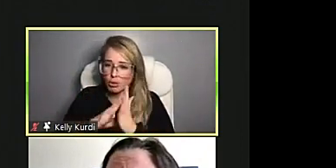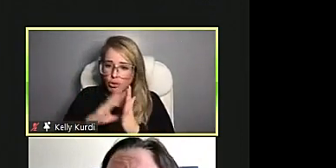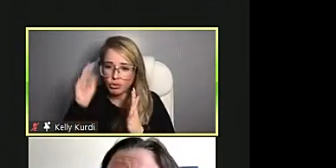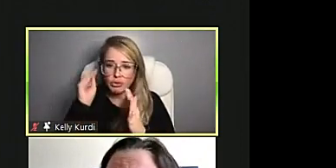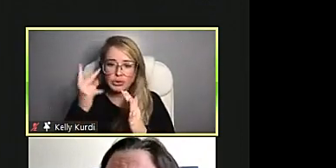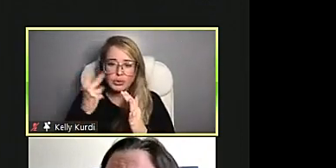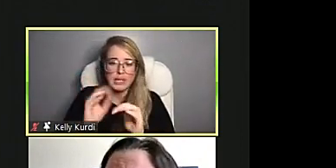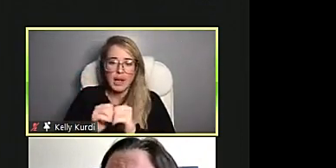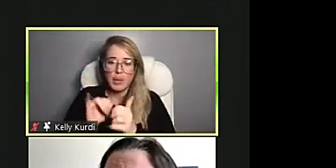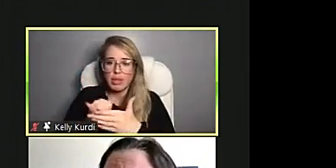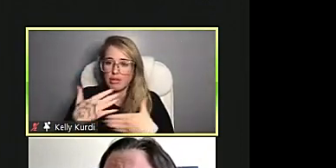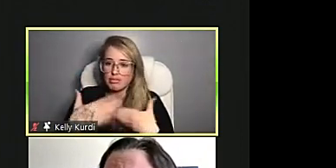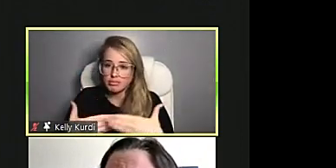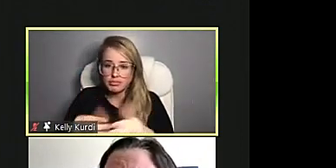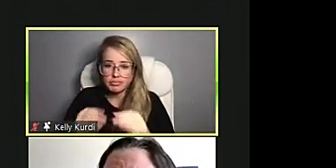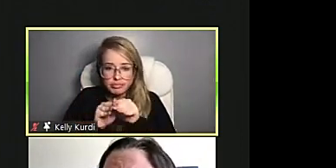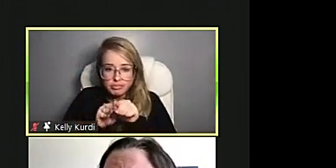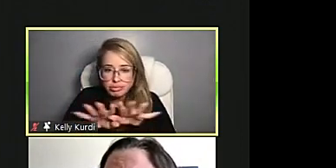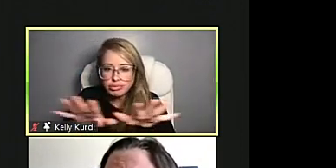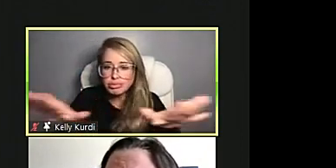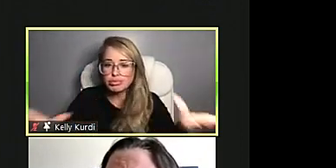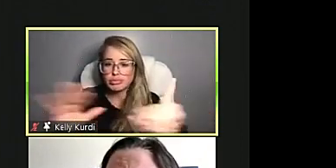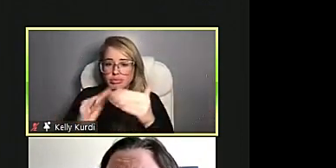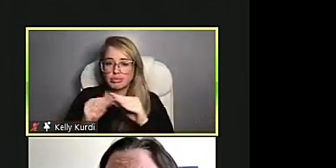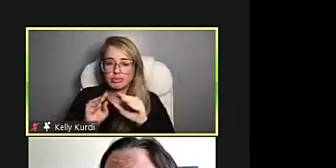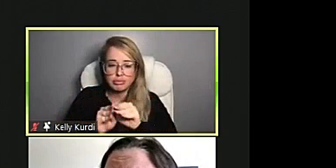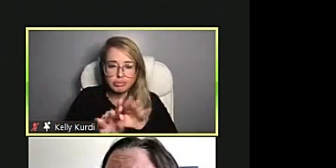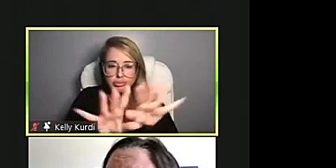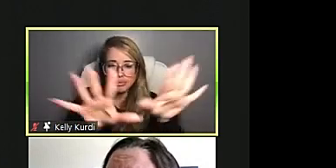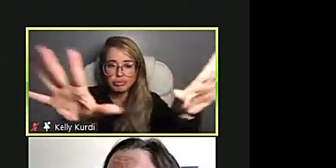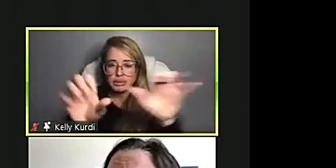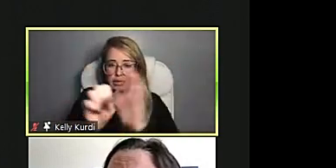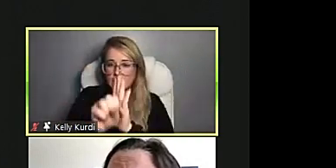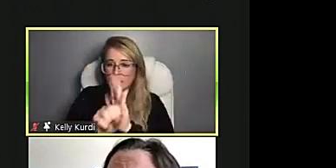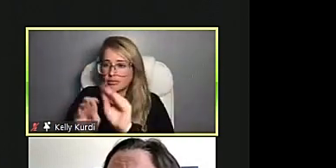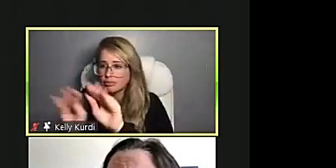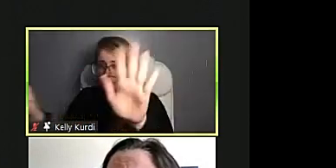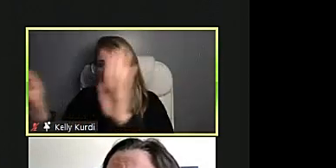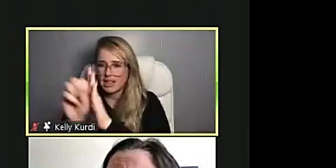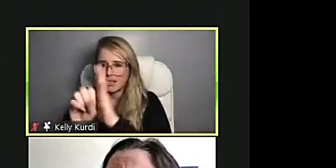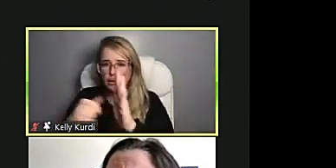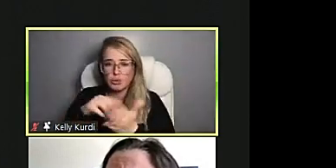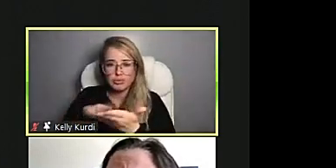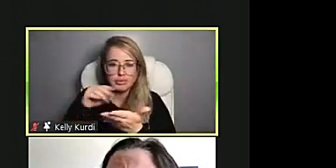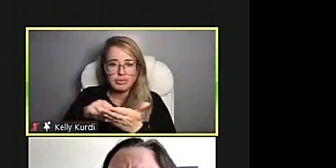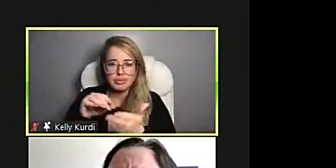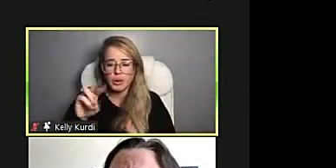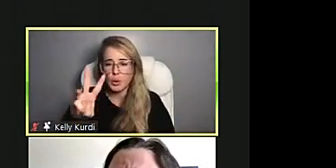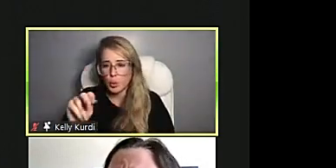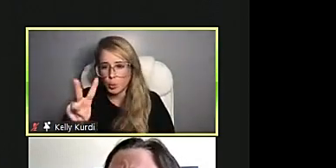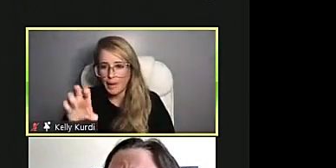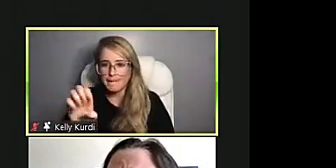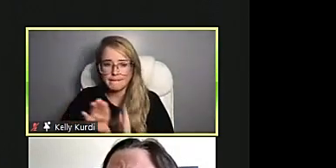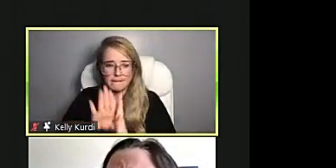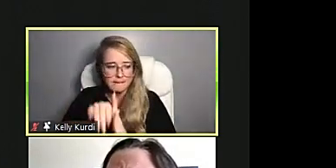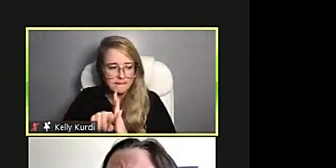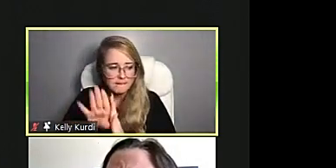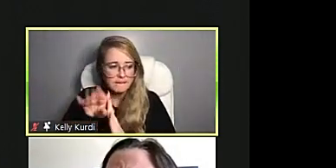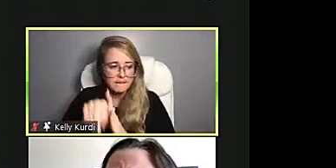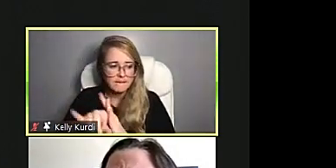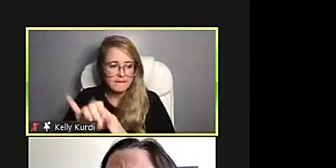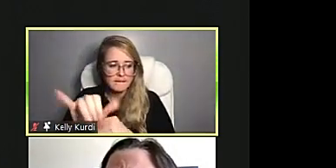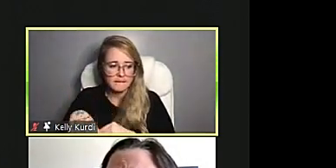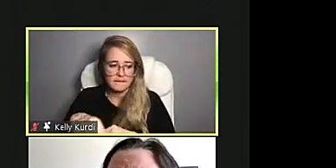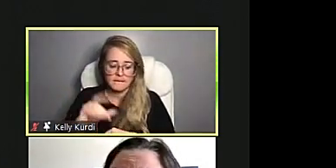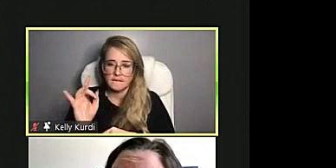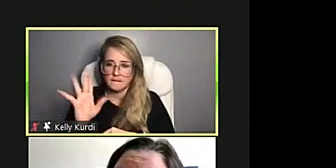moves through communities and moves through states. There are waves of this, and there are probably